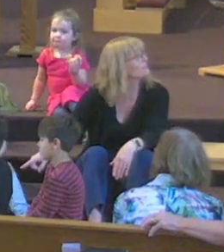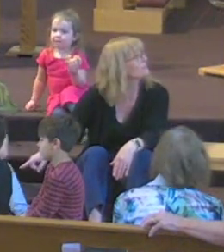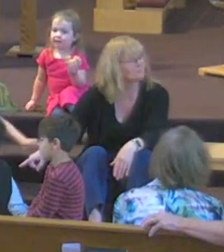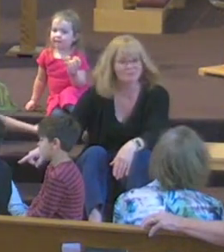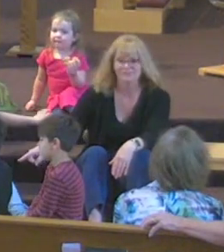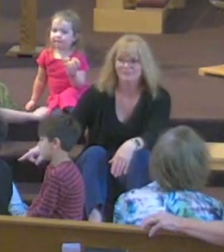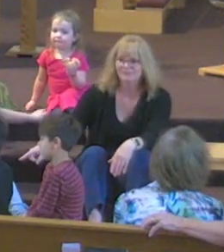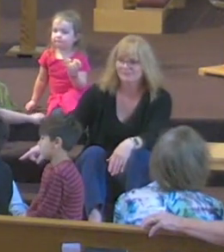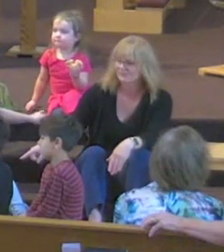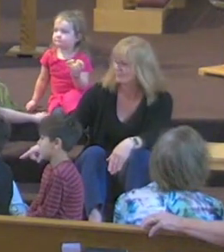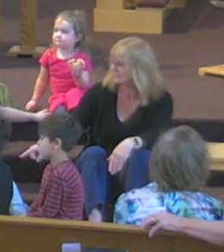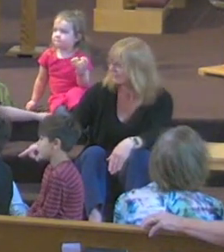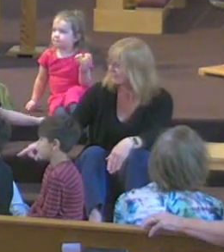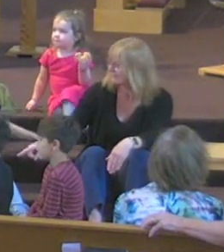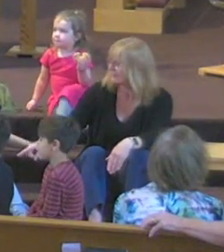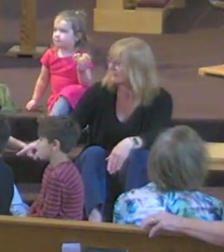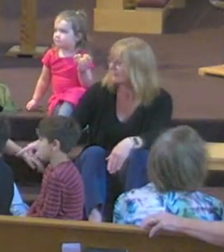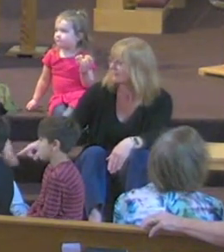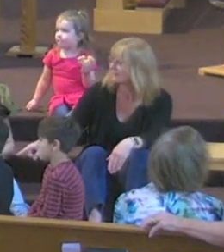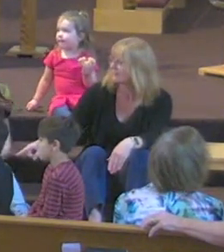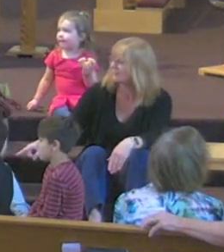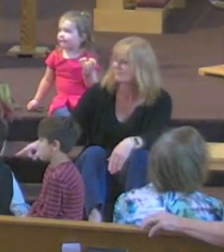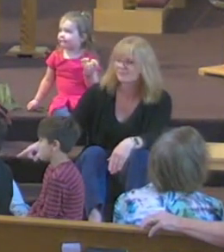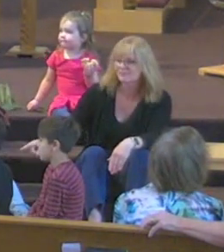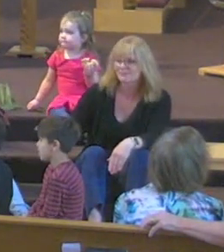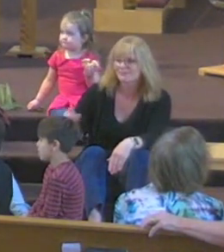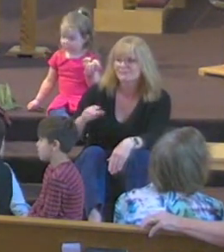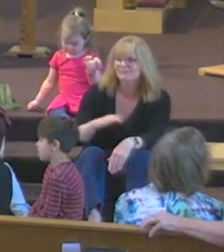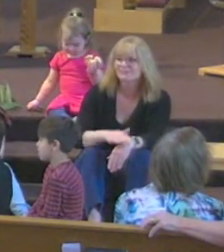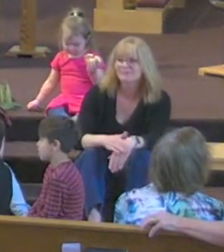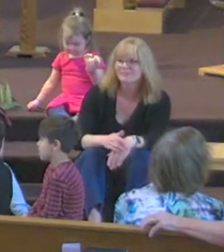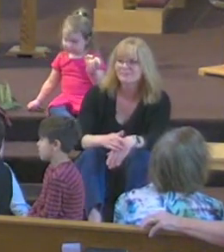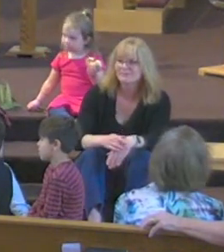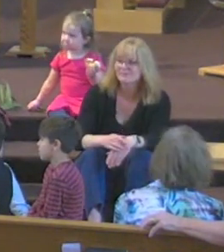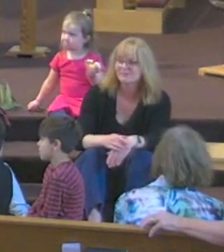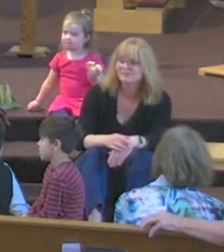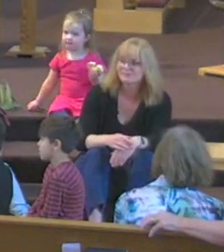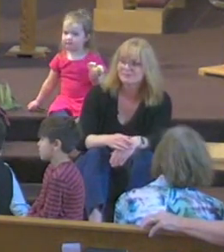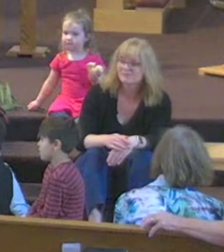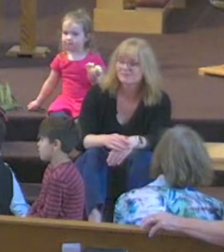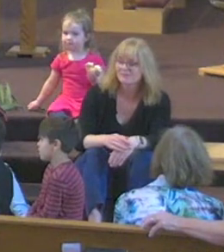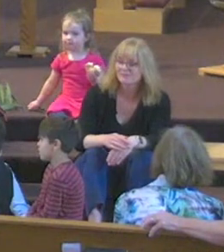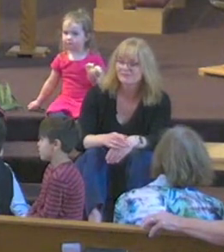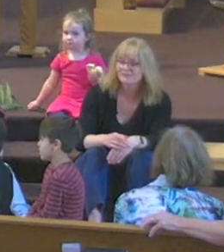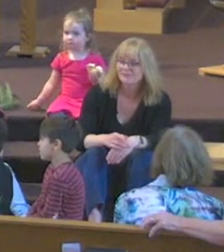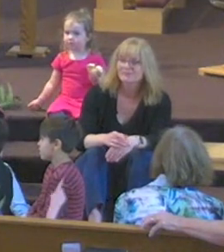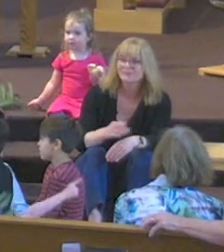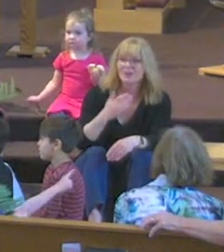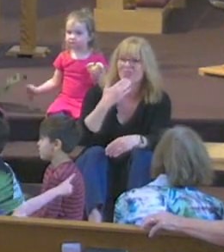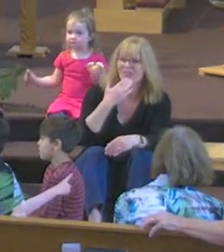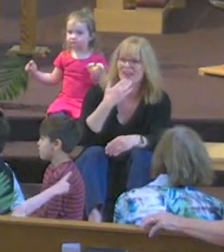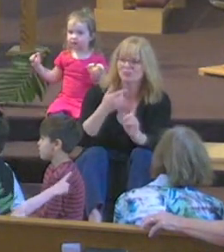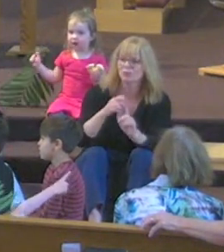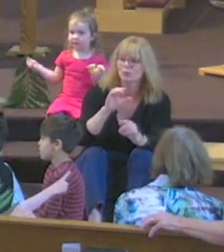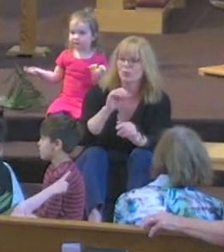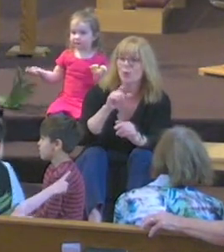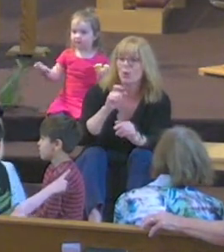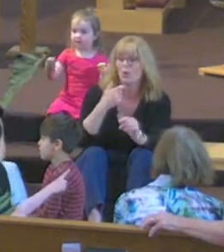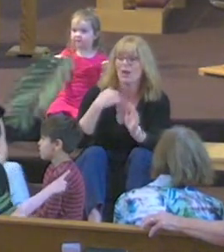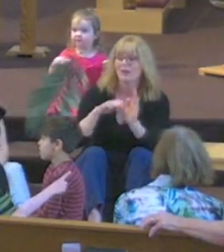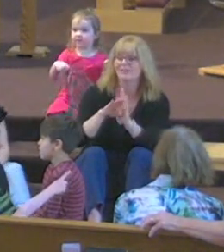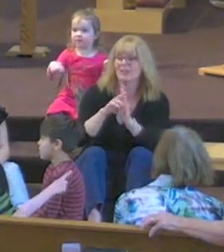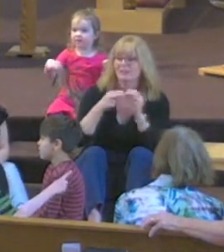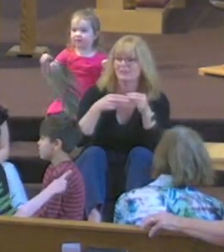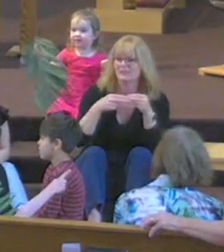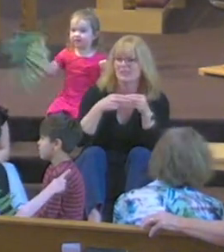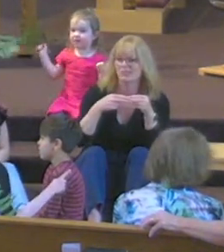out because I threw him some slides at 10 o'clock last night. So at the end of this, let's be happy for Mr. Cole in our life. So I